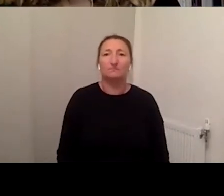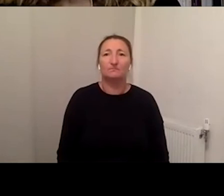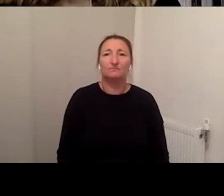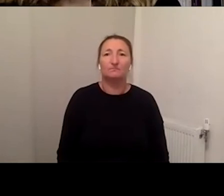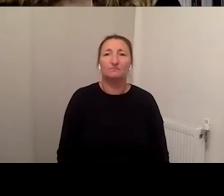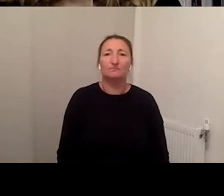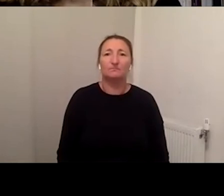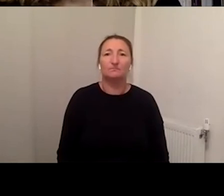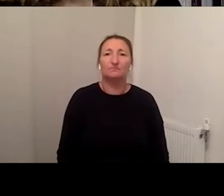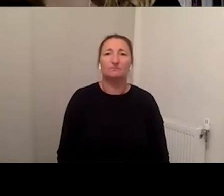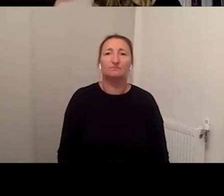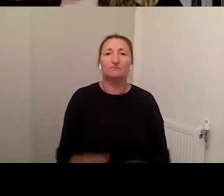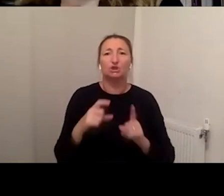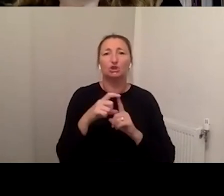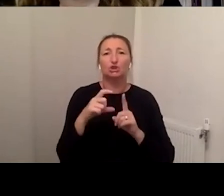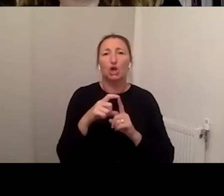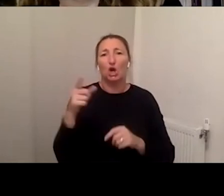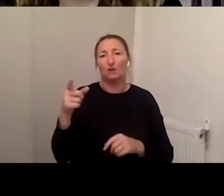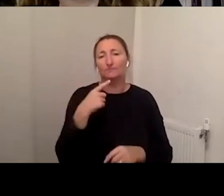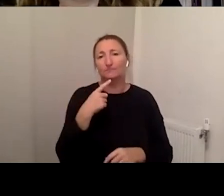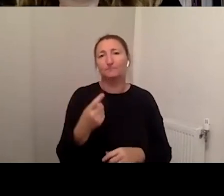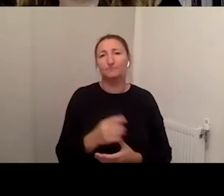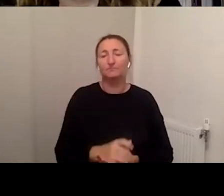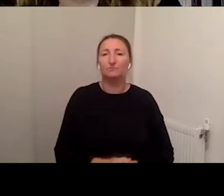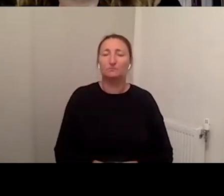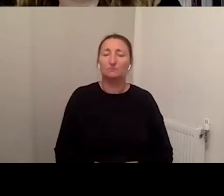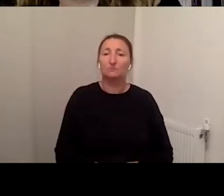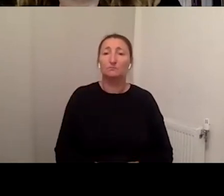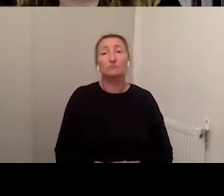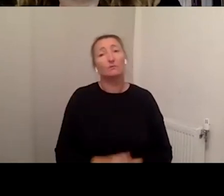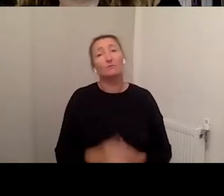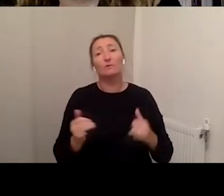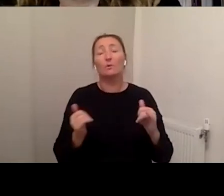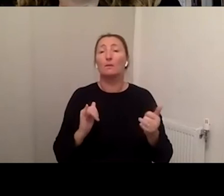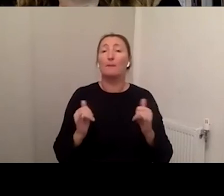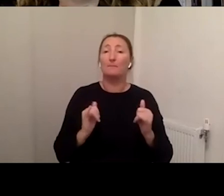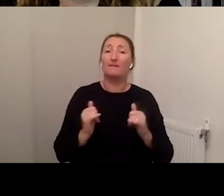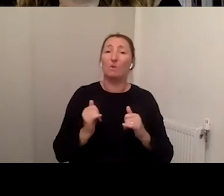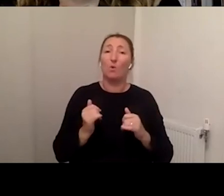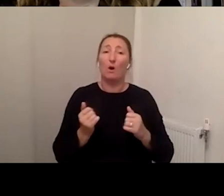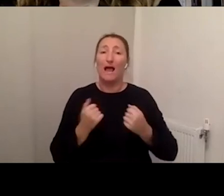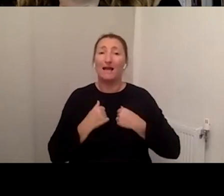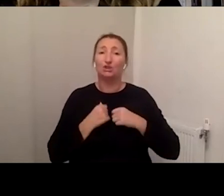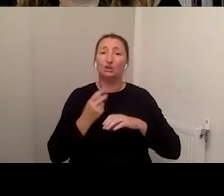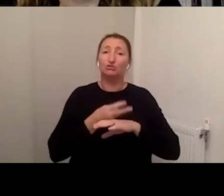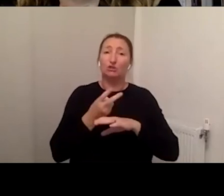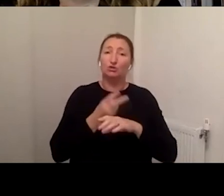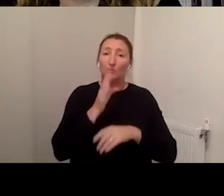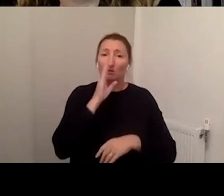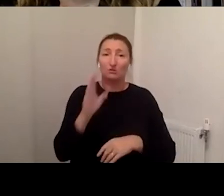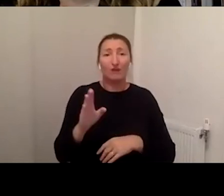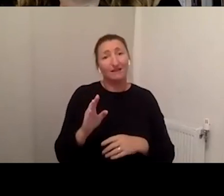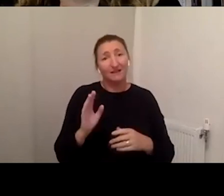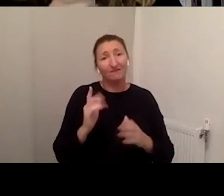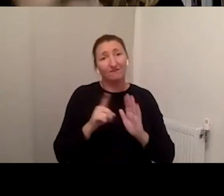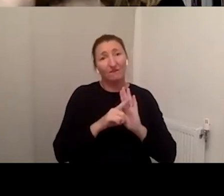Well, if I can add, so we now have the revised Renewable Energy Directive in the European Union, at least, not in the